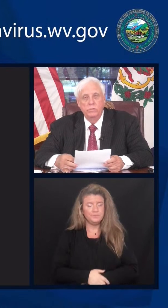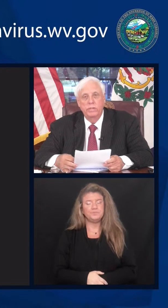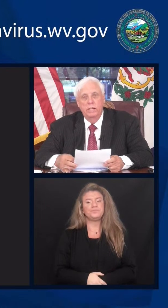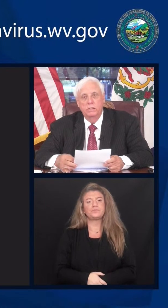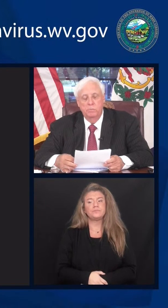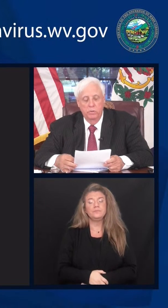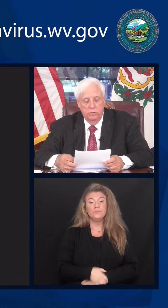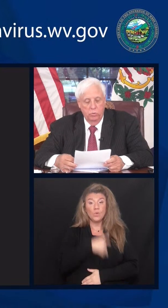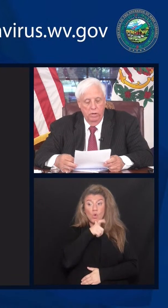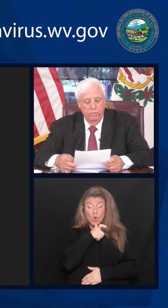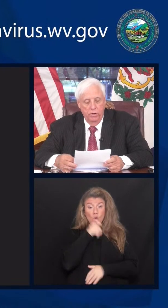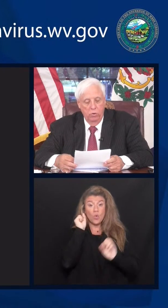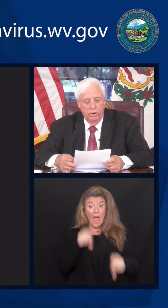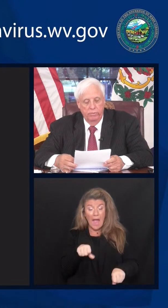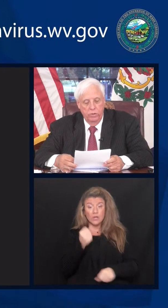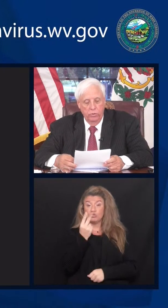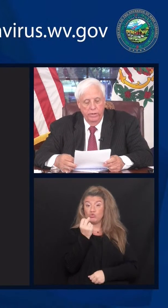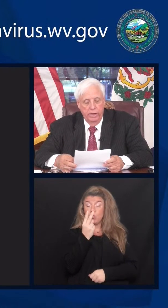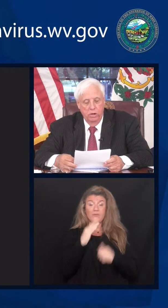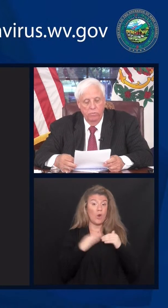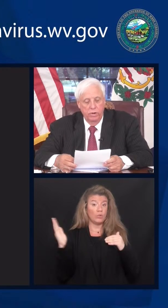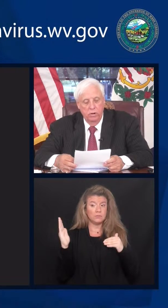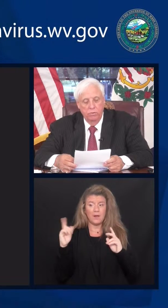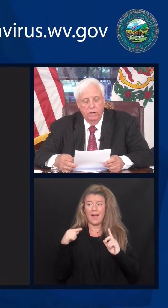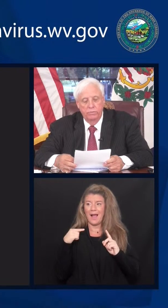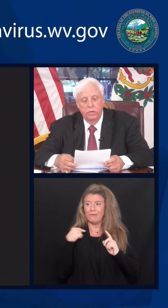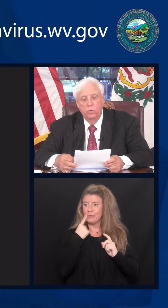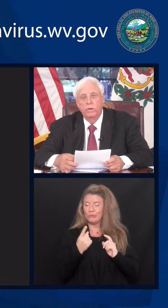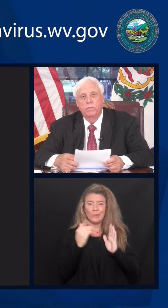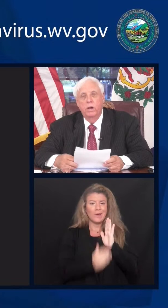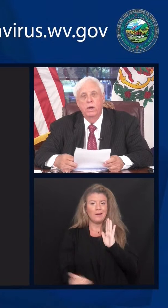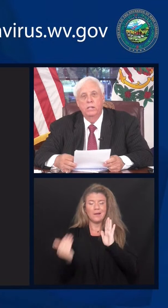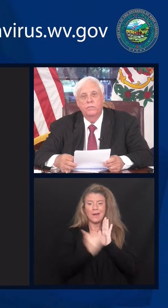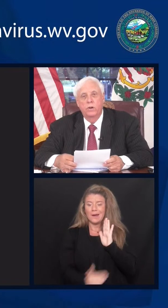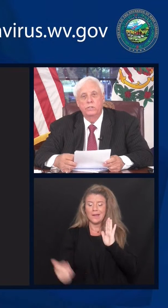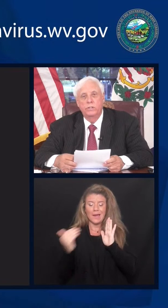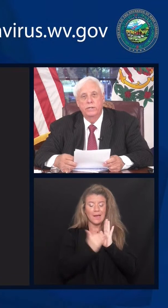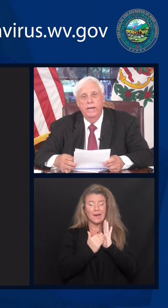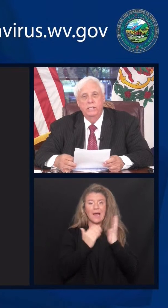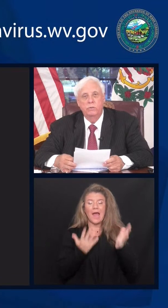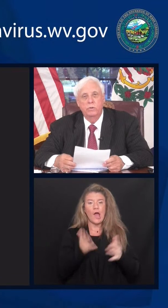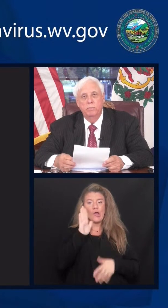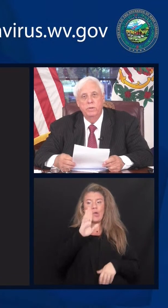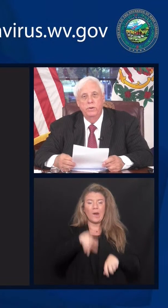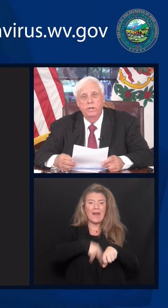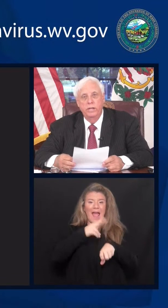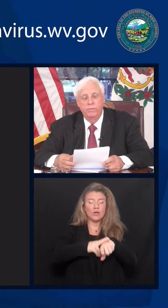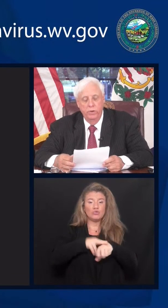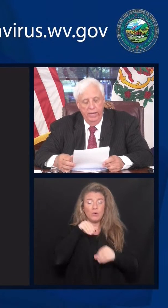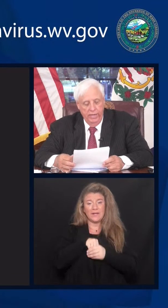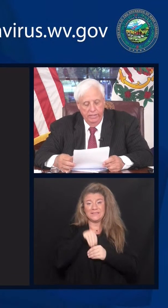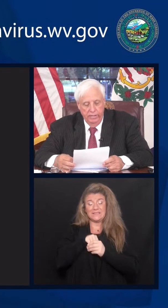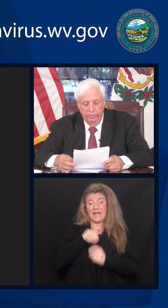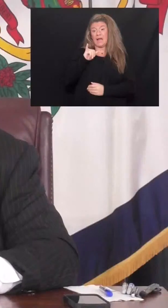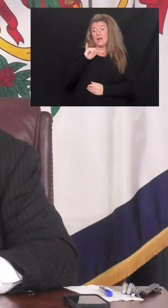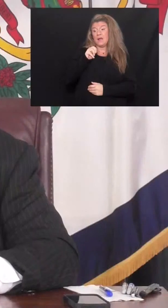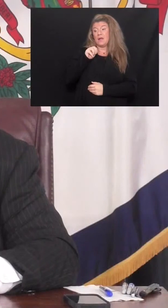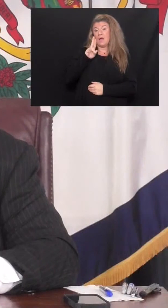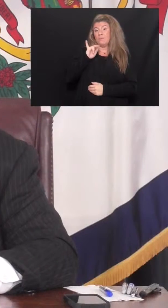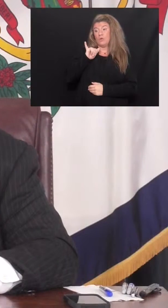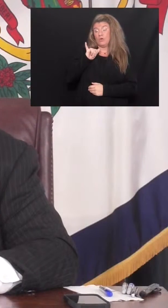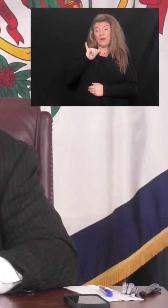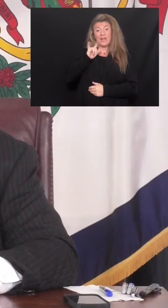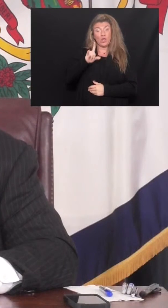of who's eligible, it's 12 and older. I've told you that over and over. I've told you as far as your natural immunity, if you had this, it's